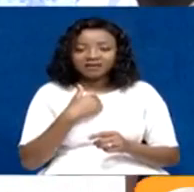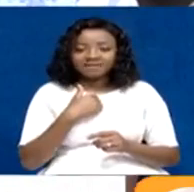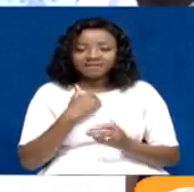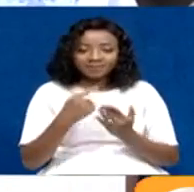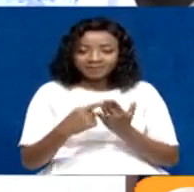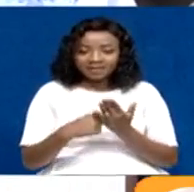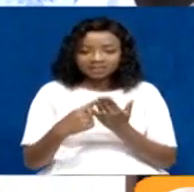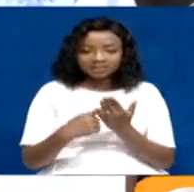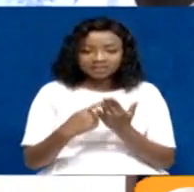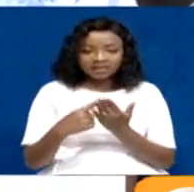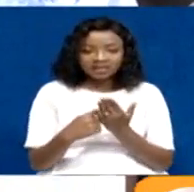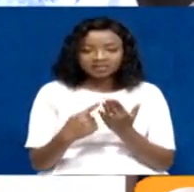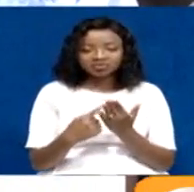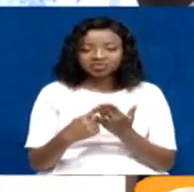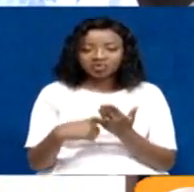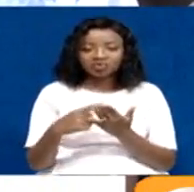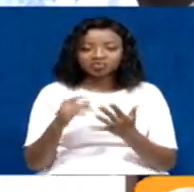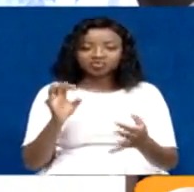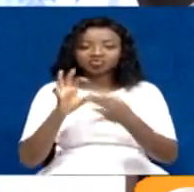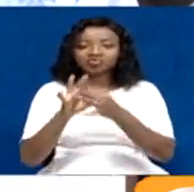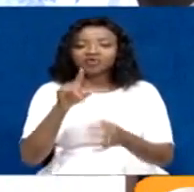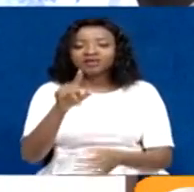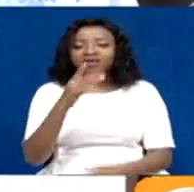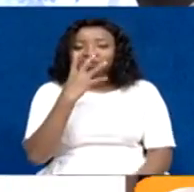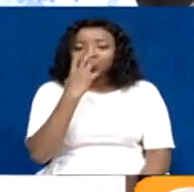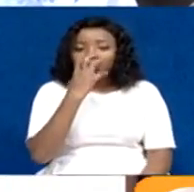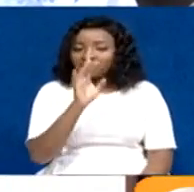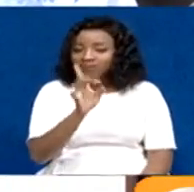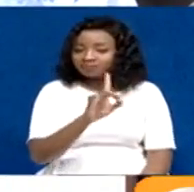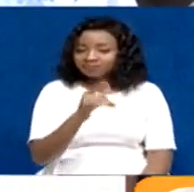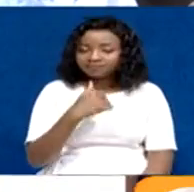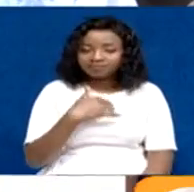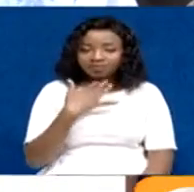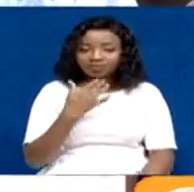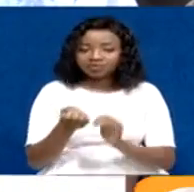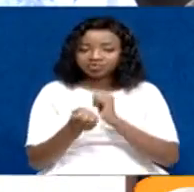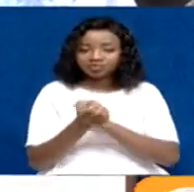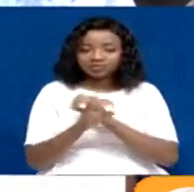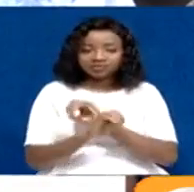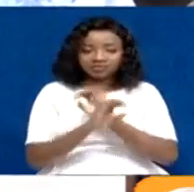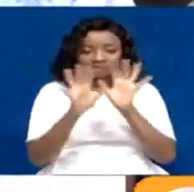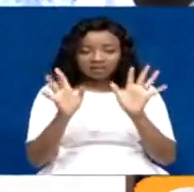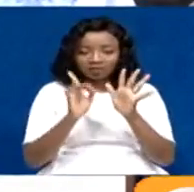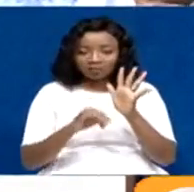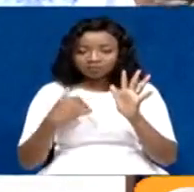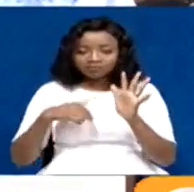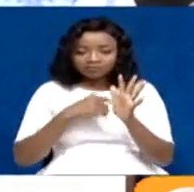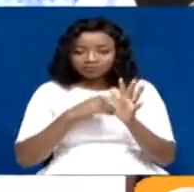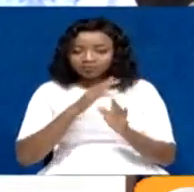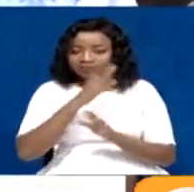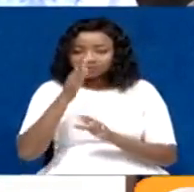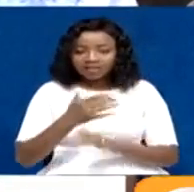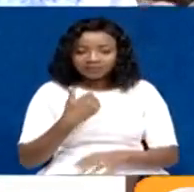in talks, already we are in Azimio. I wanted to make it very clear that we have never had any discussion with the